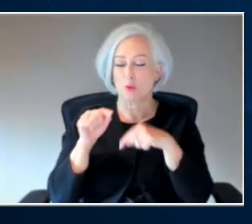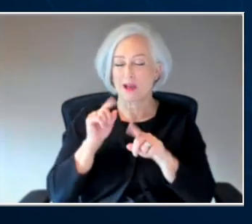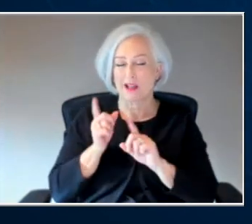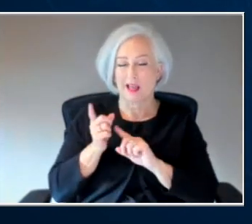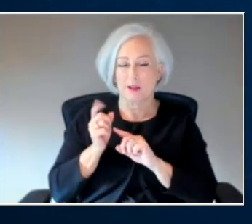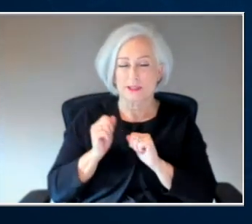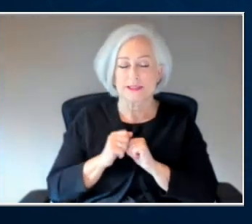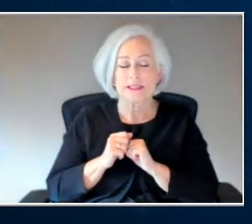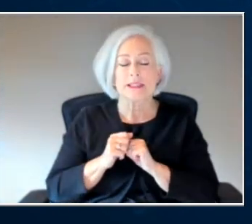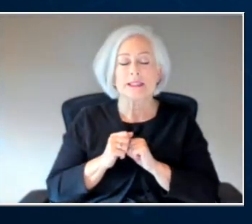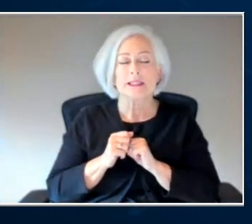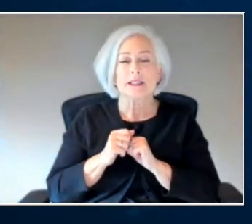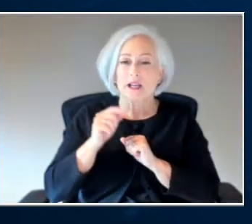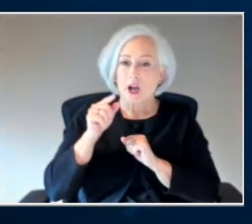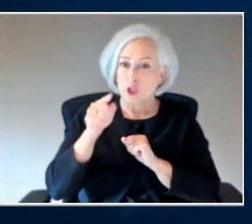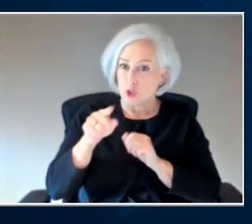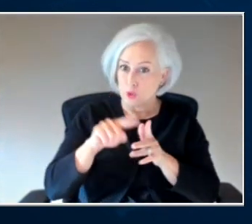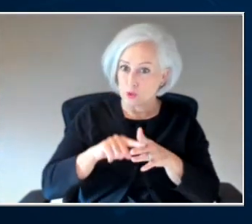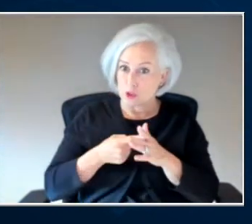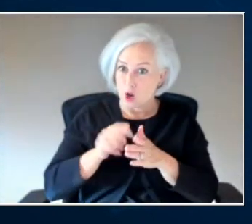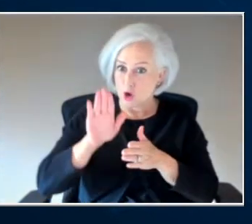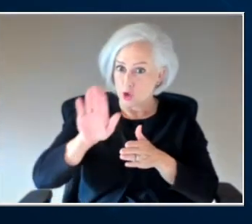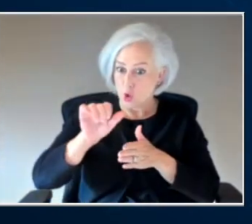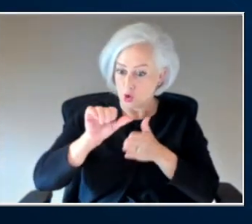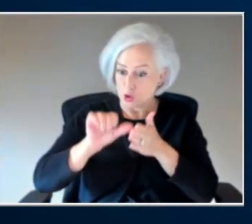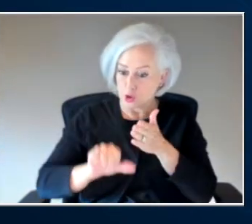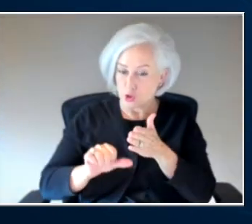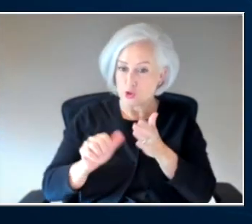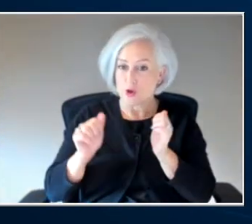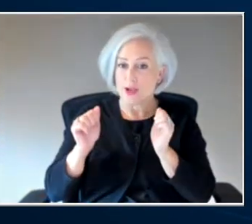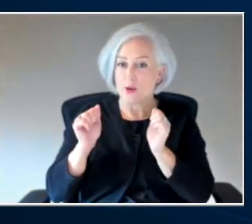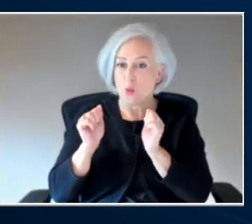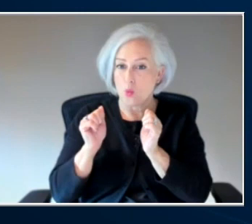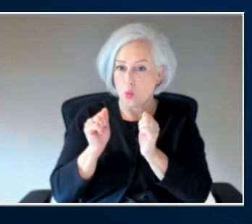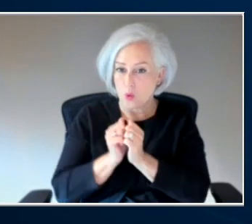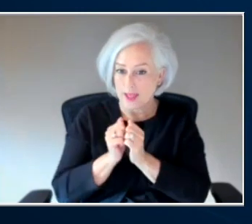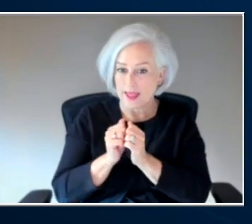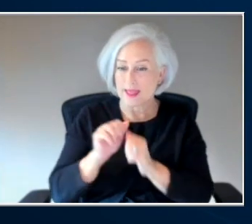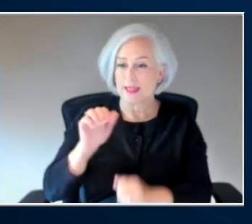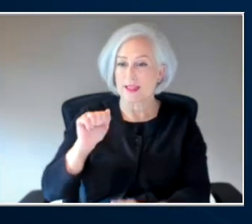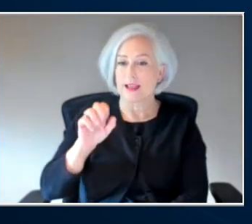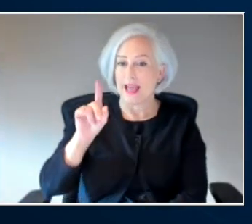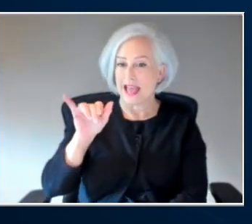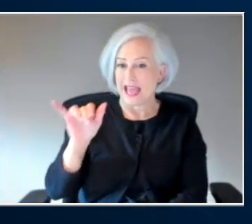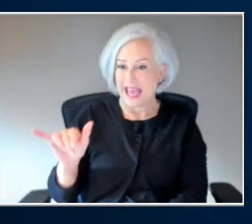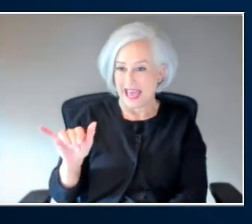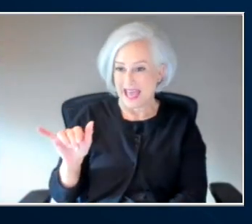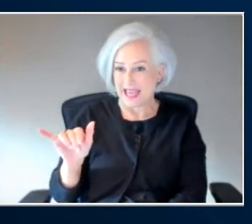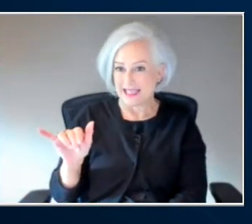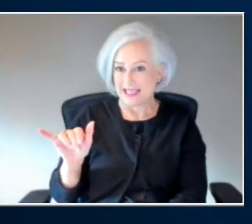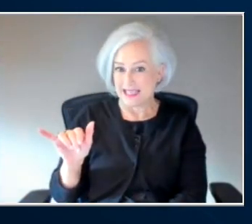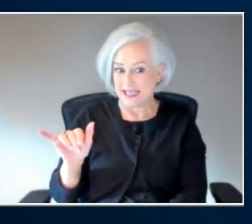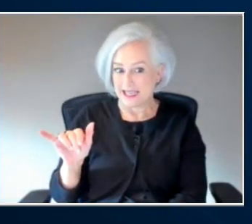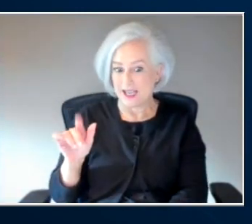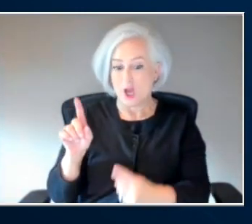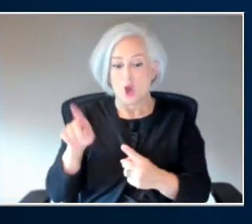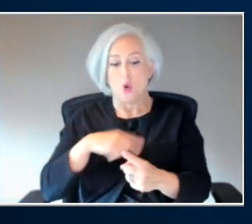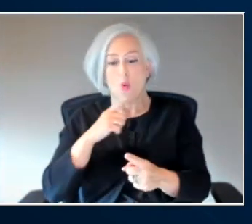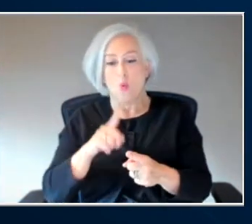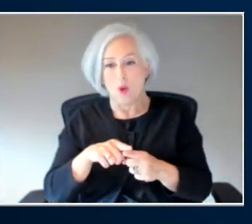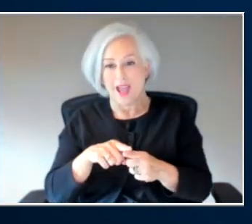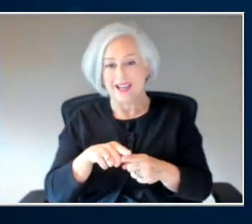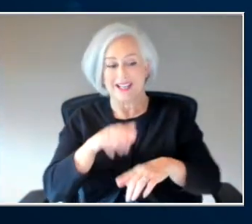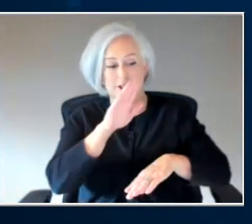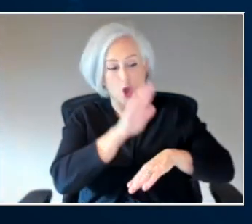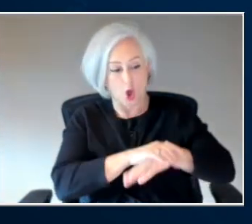Are you starting the surgery with Addie as the organ is making its way over, or are you waiting till it's right there